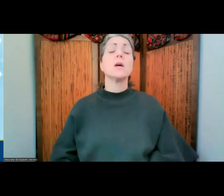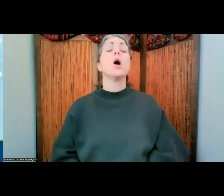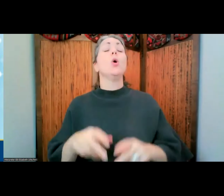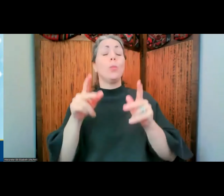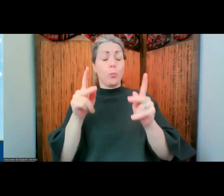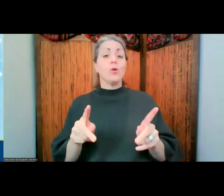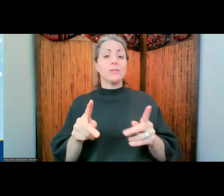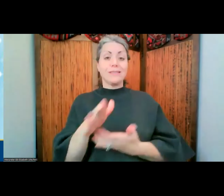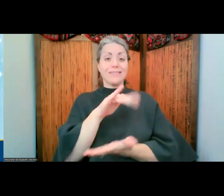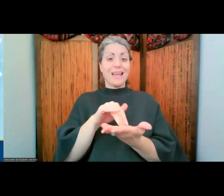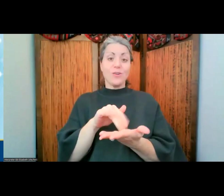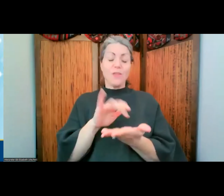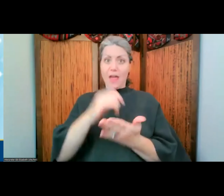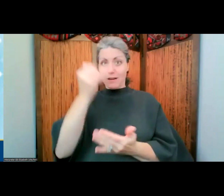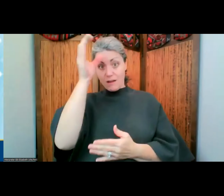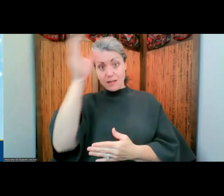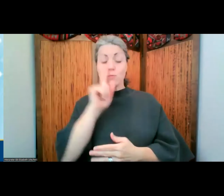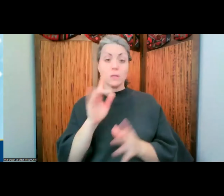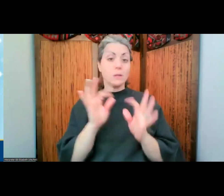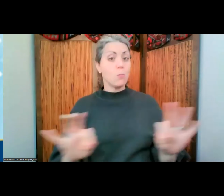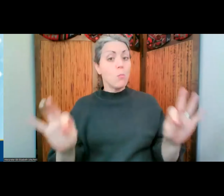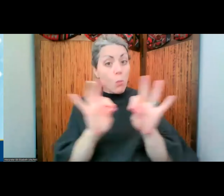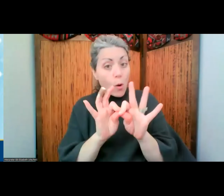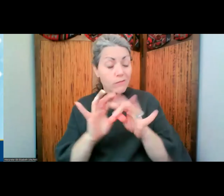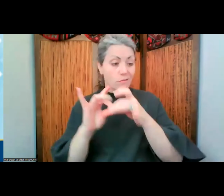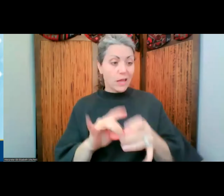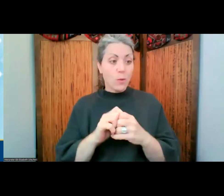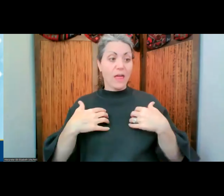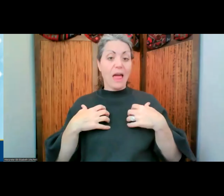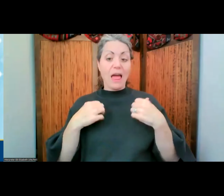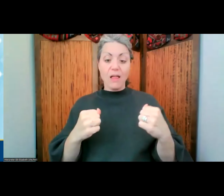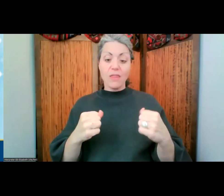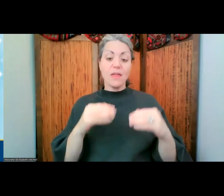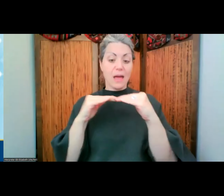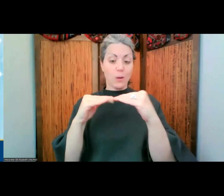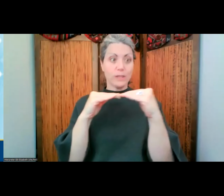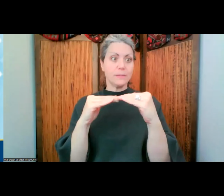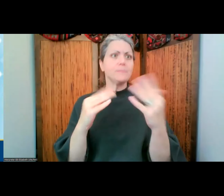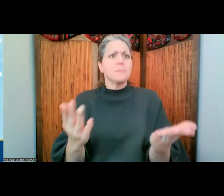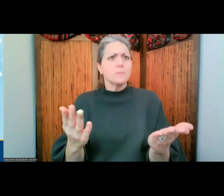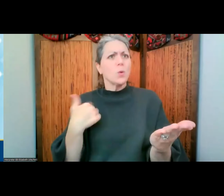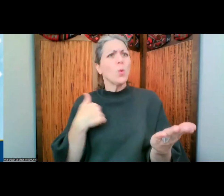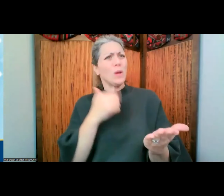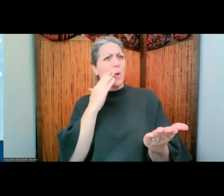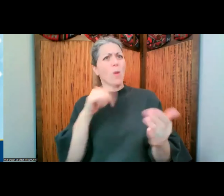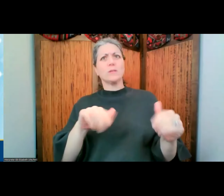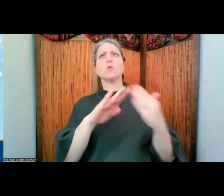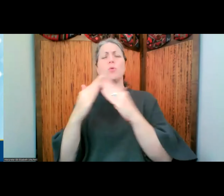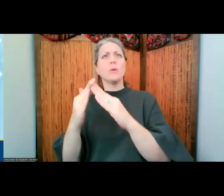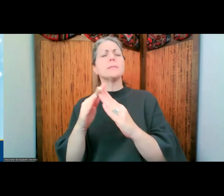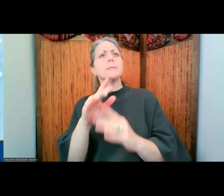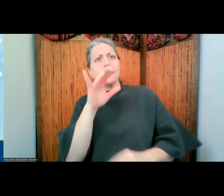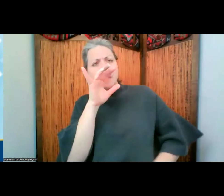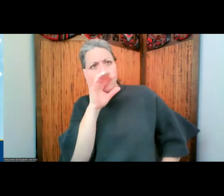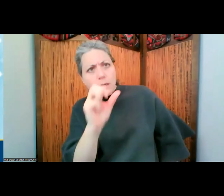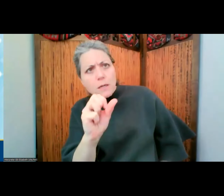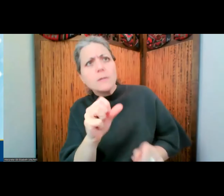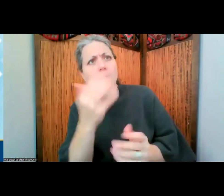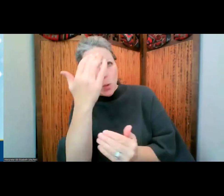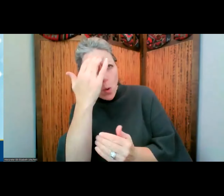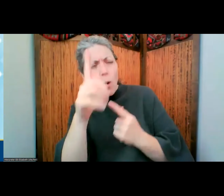is really important as we think about health equity. And this is relevant to our community. We know we're all attuned to the equity issues in our own Rochester